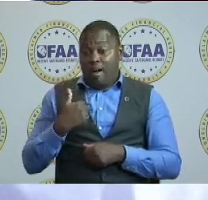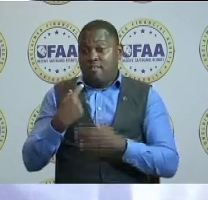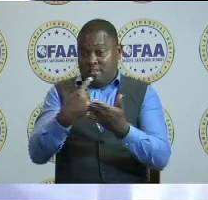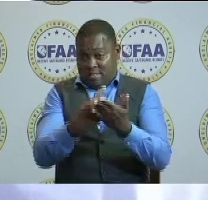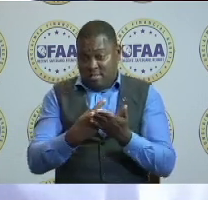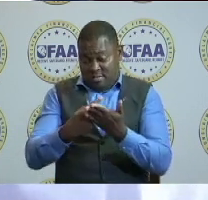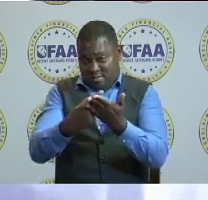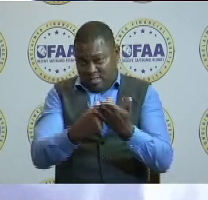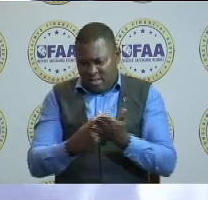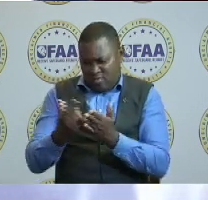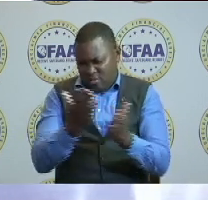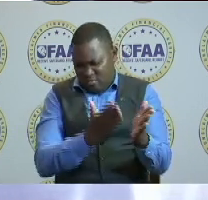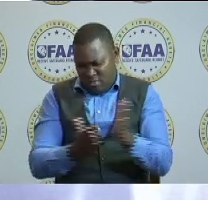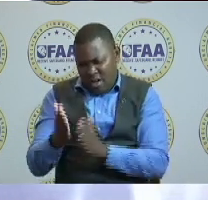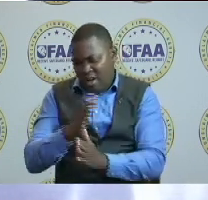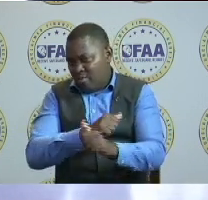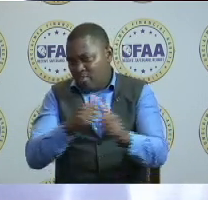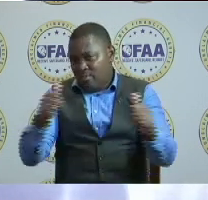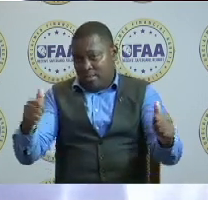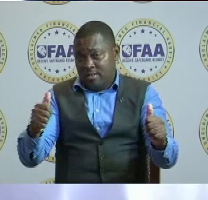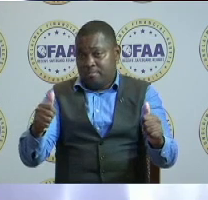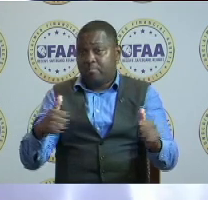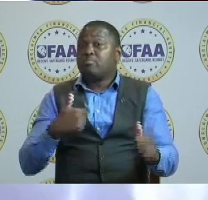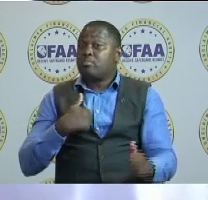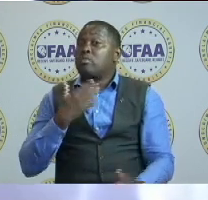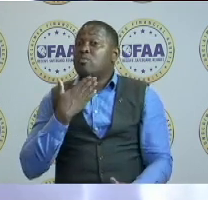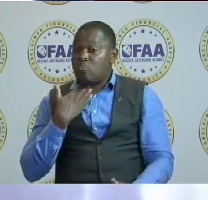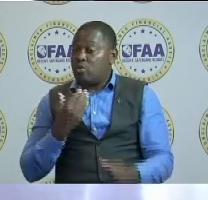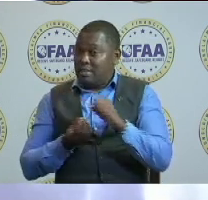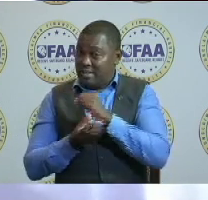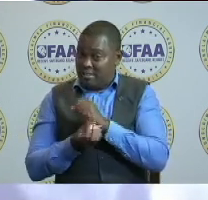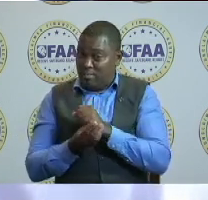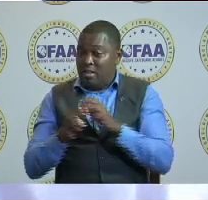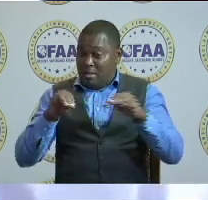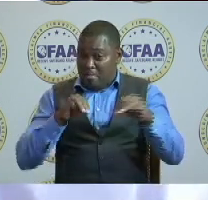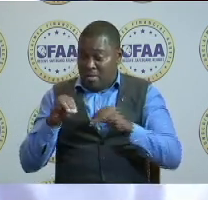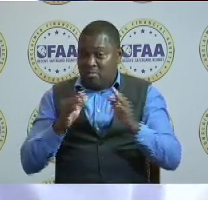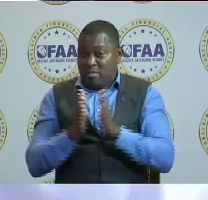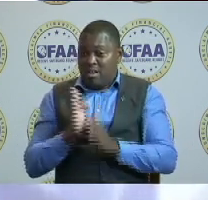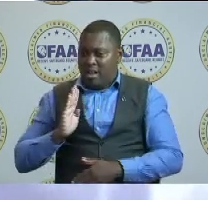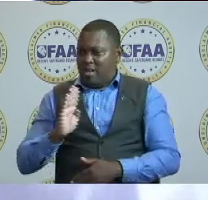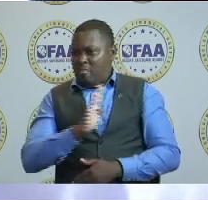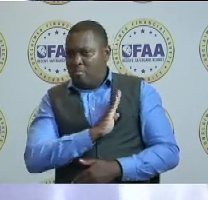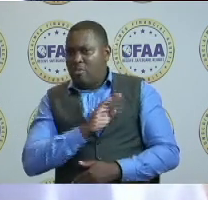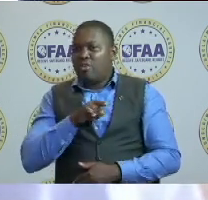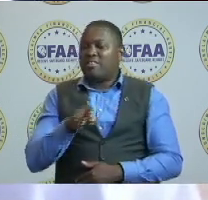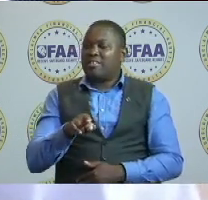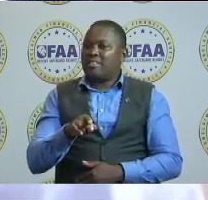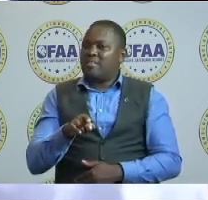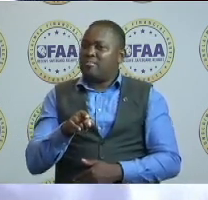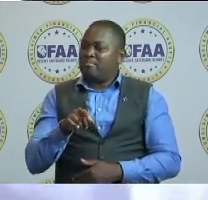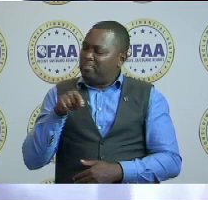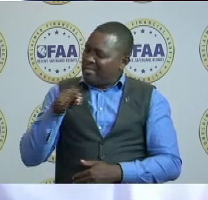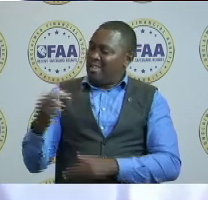and consultations with stakeholders. And I want to commend management together with the board because this indeed is